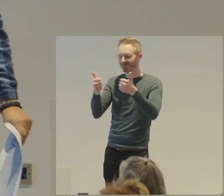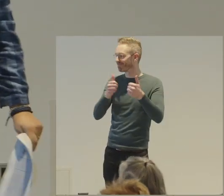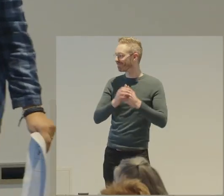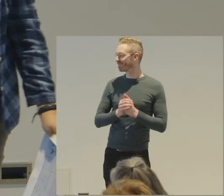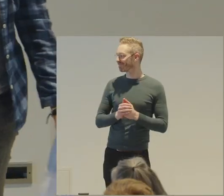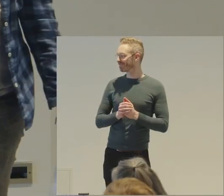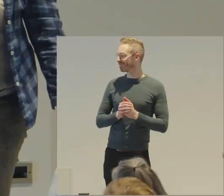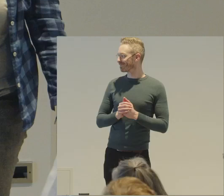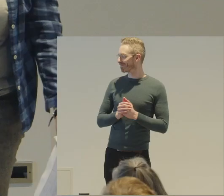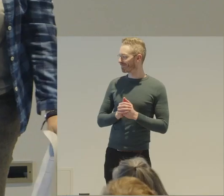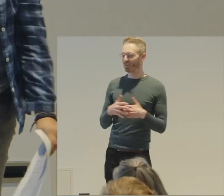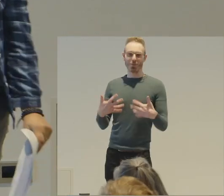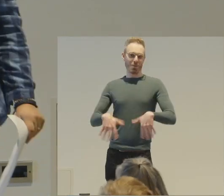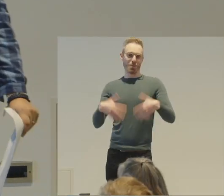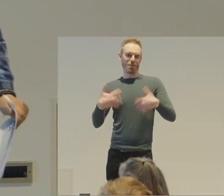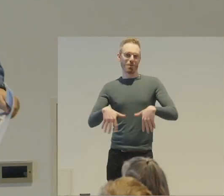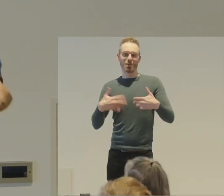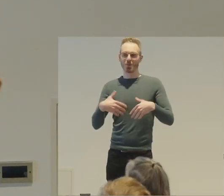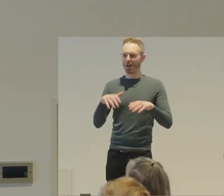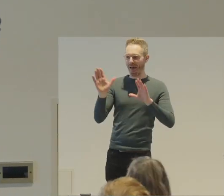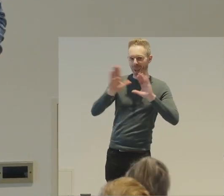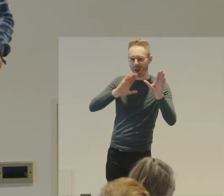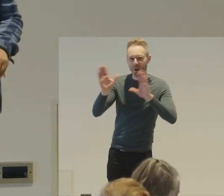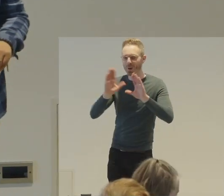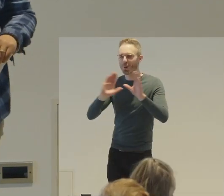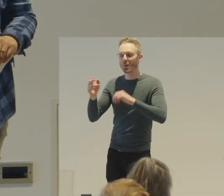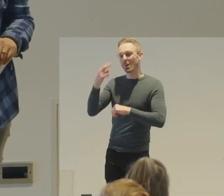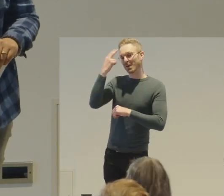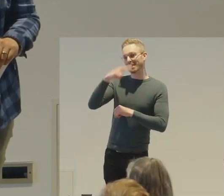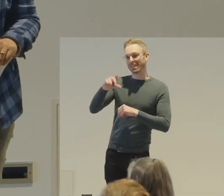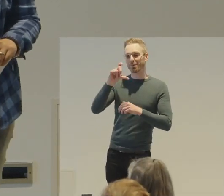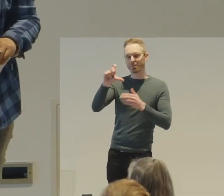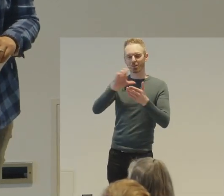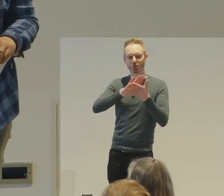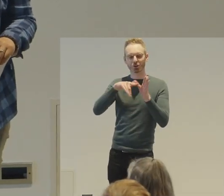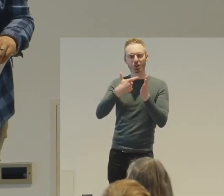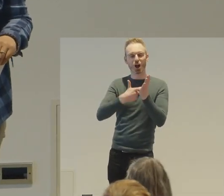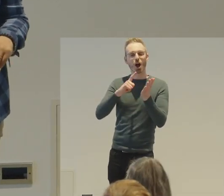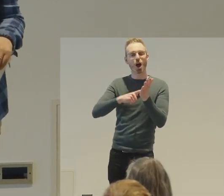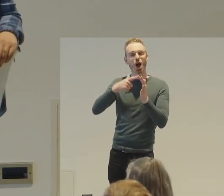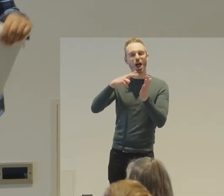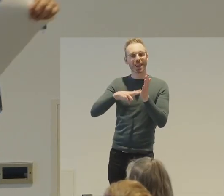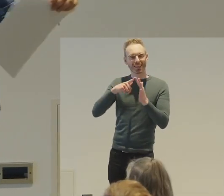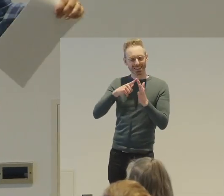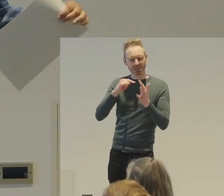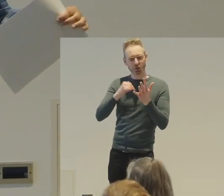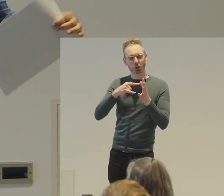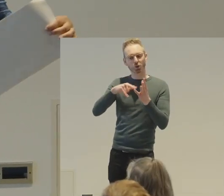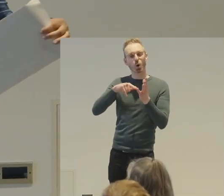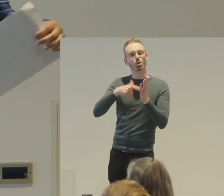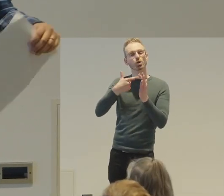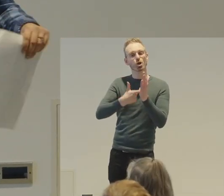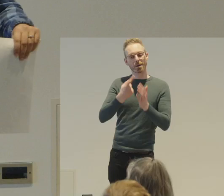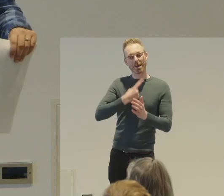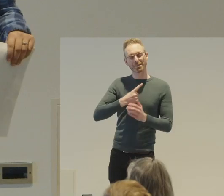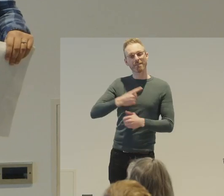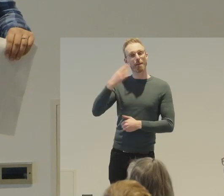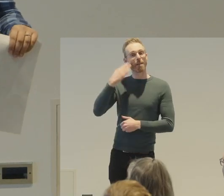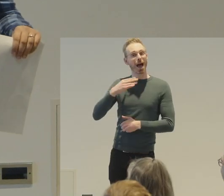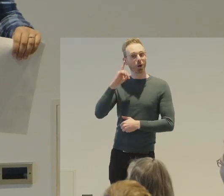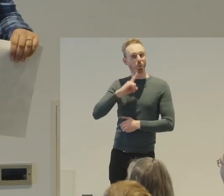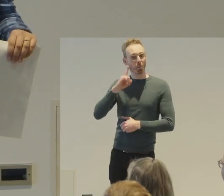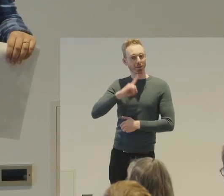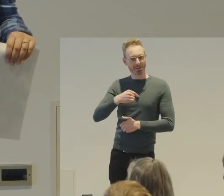Hello. So yeah, I'm Charlie Salter. I'm a black woman.